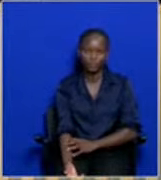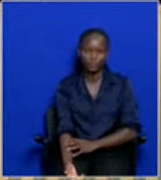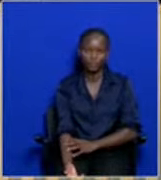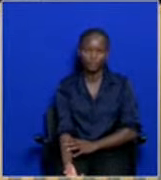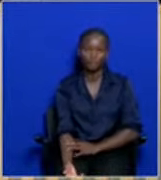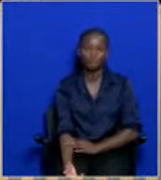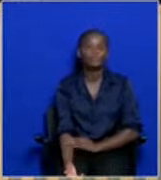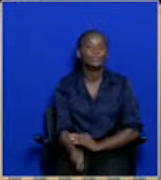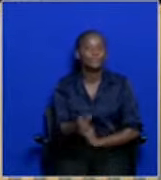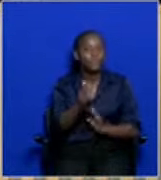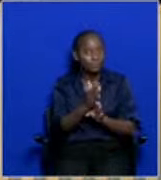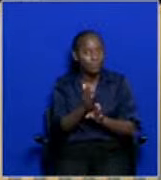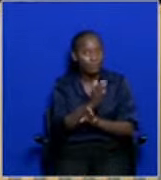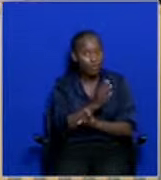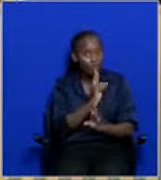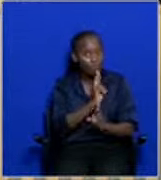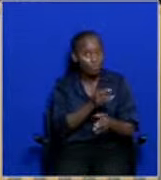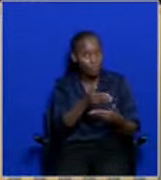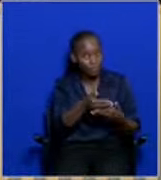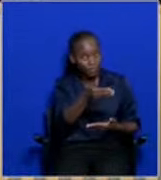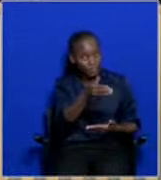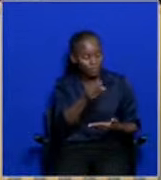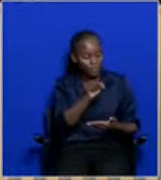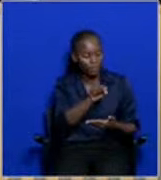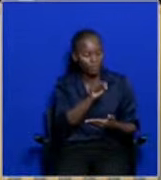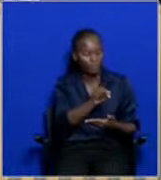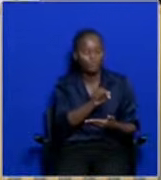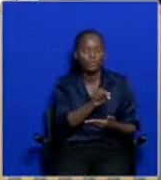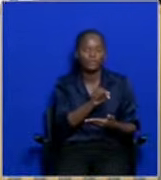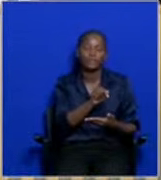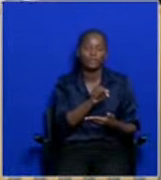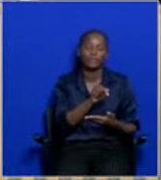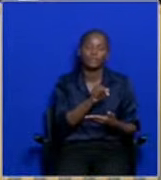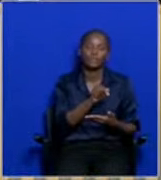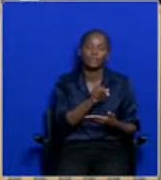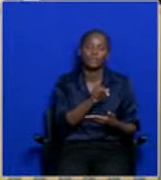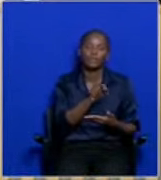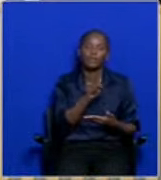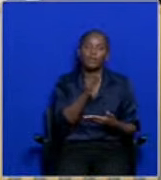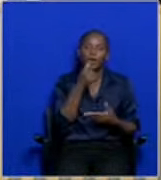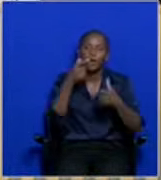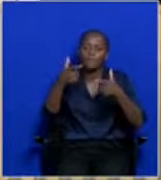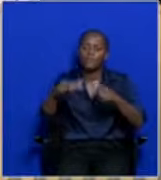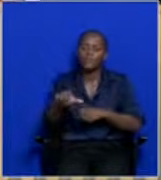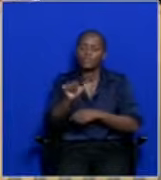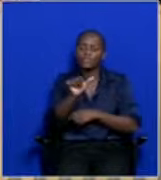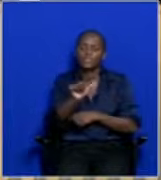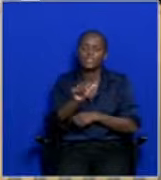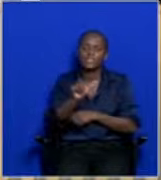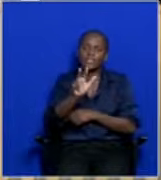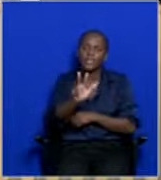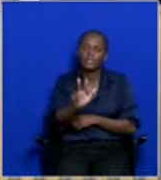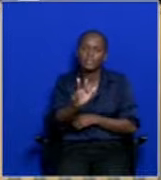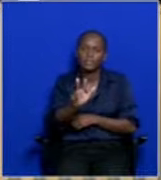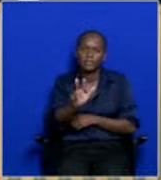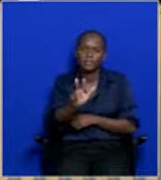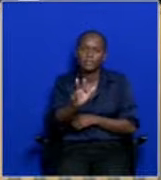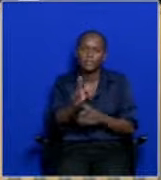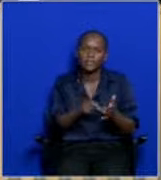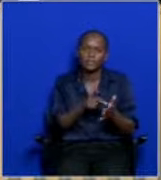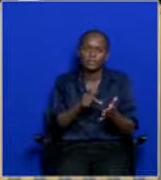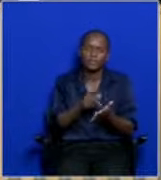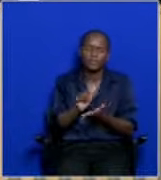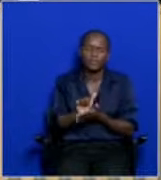at 73, at paragraph 68 of your statement, page 16, you state that this matter